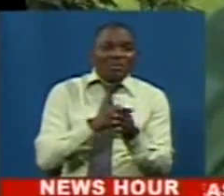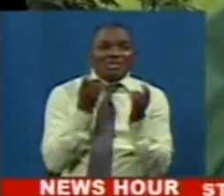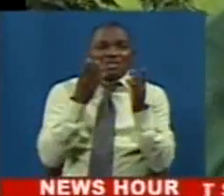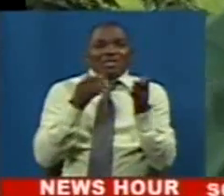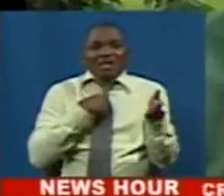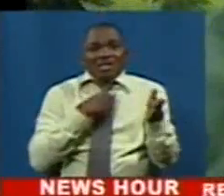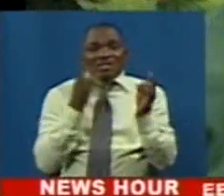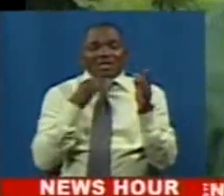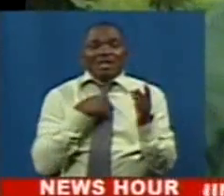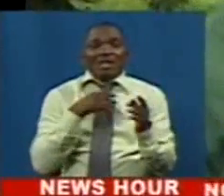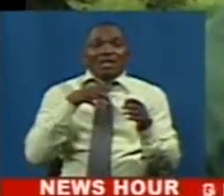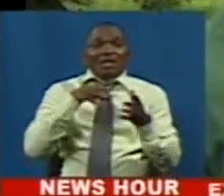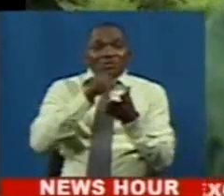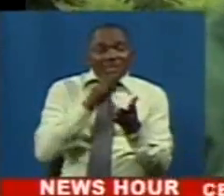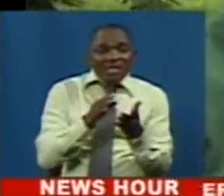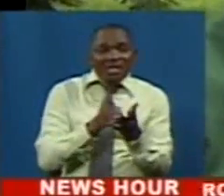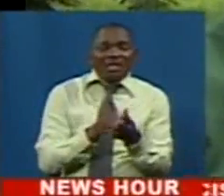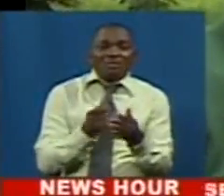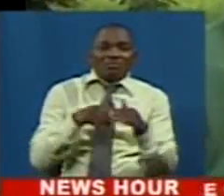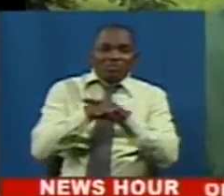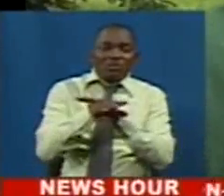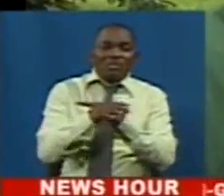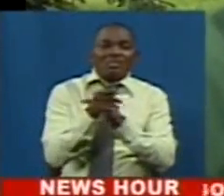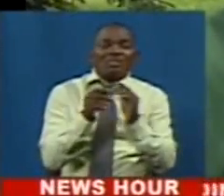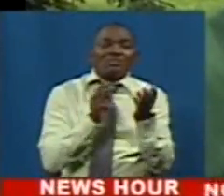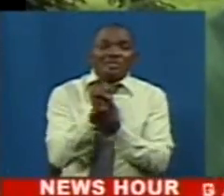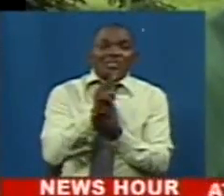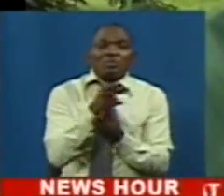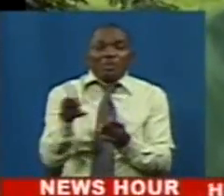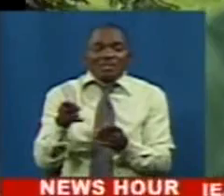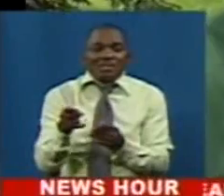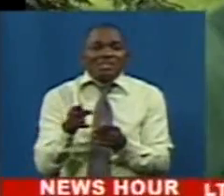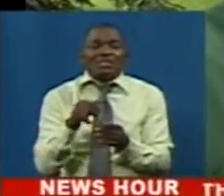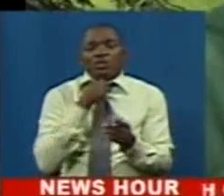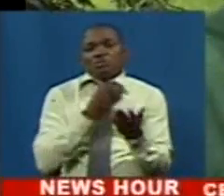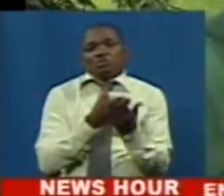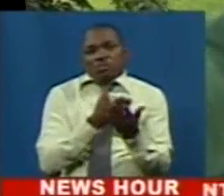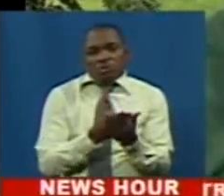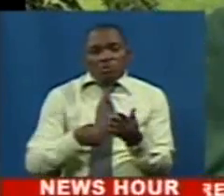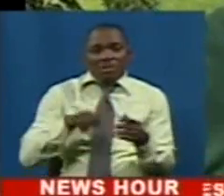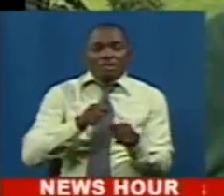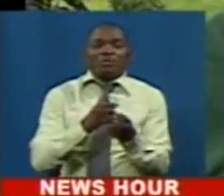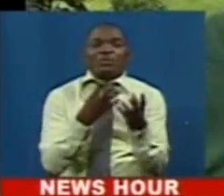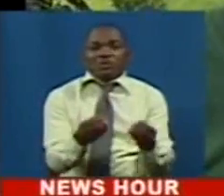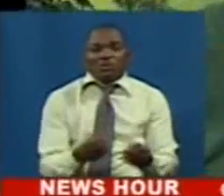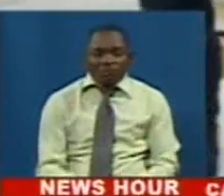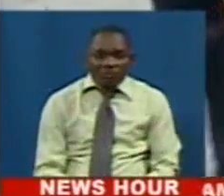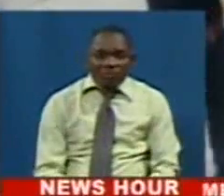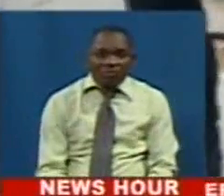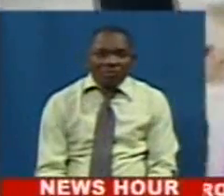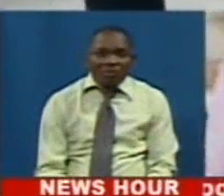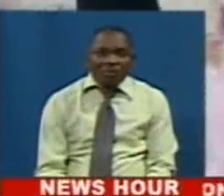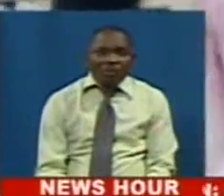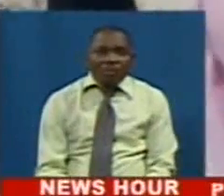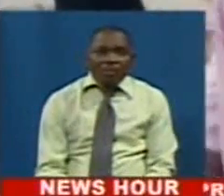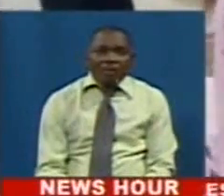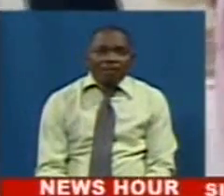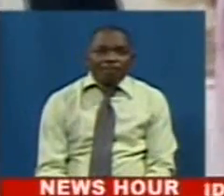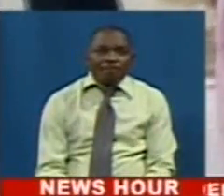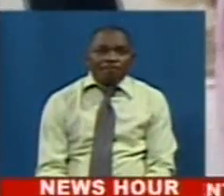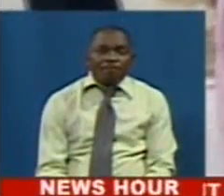other hand, a student breaking the property of the university does not in any way communicate that we can make a resolve that will last forever.